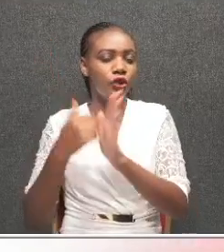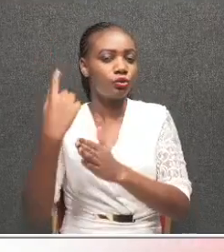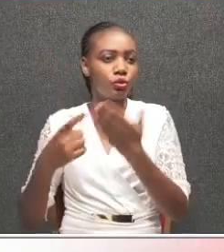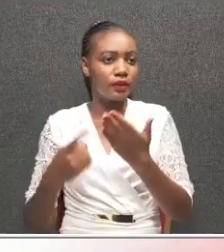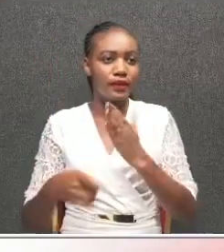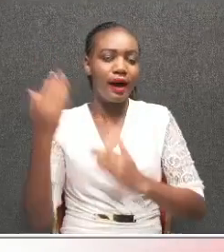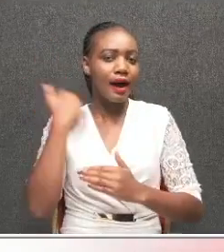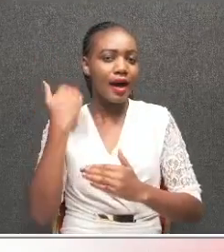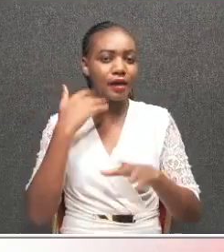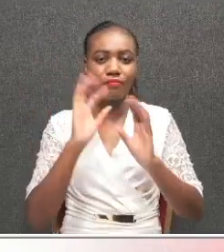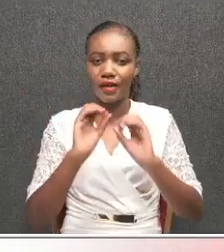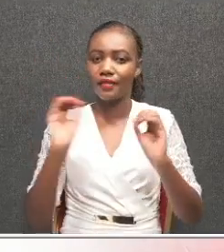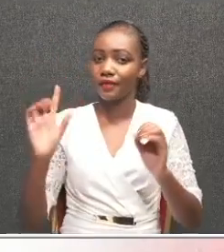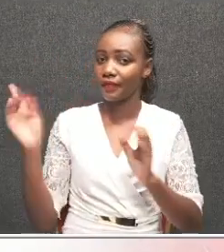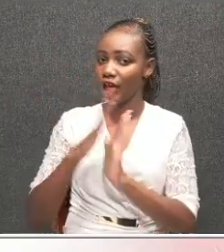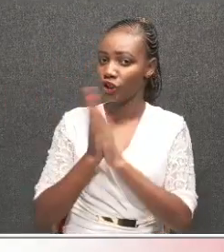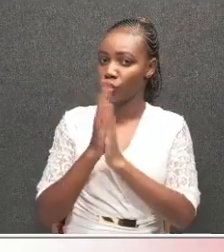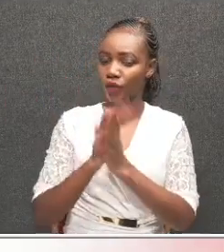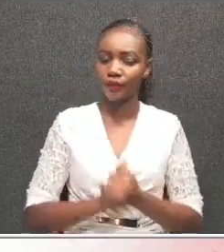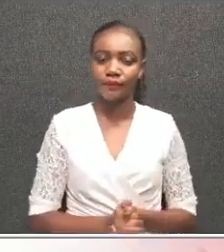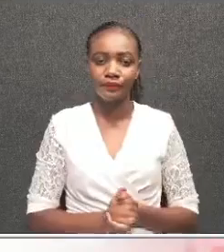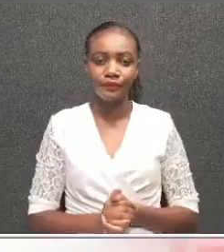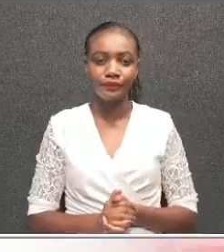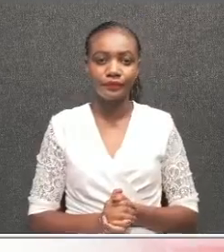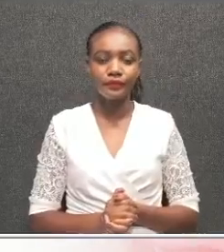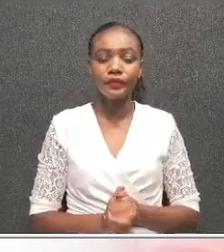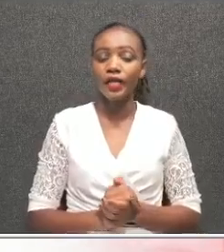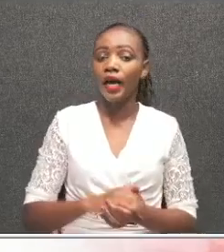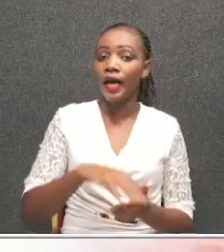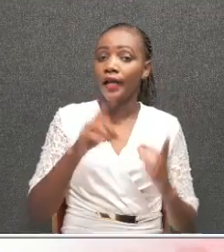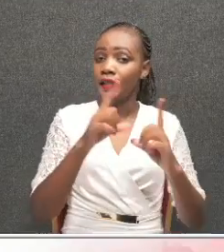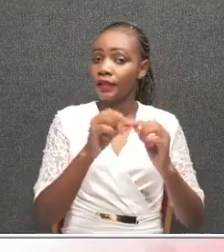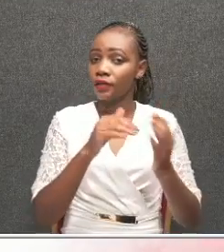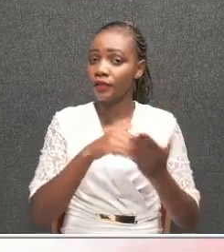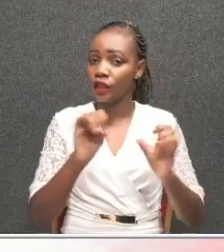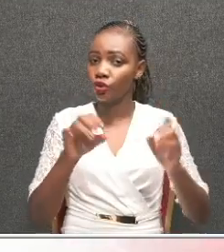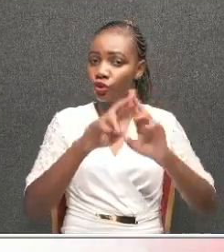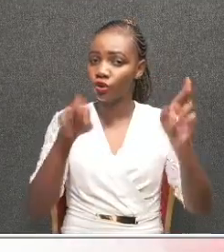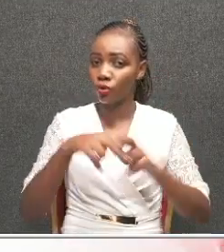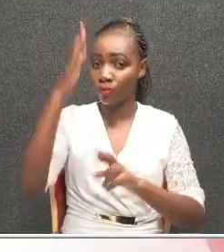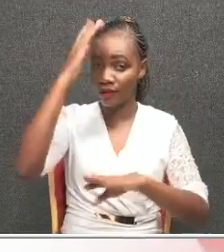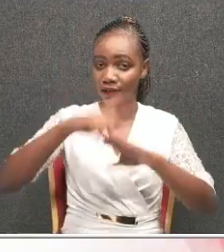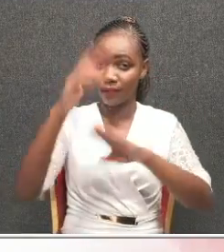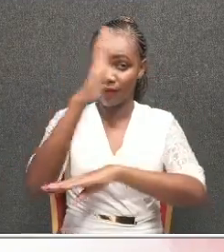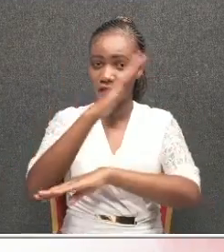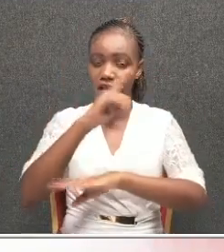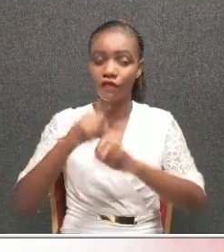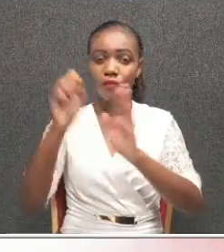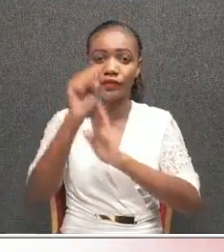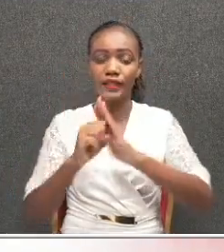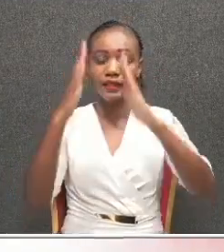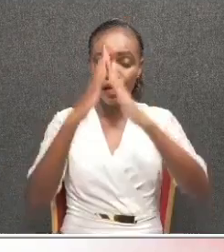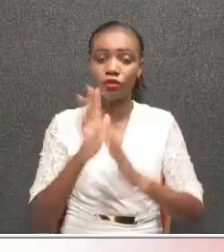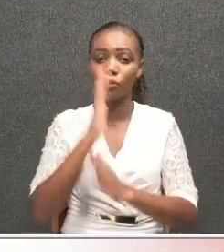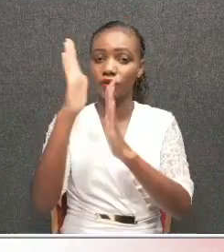crime. Mwangi Maina begins our broadcast tonight. In a statement sent to newsrooms Monday evening by State House spokesperson